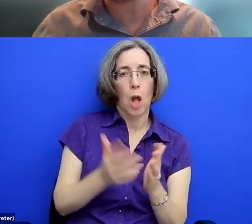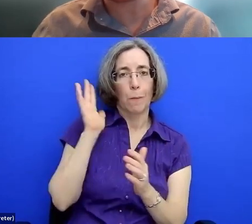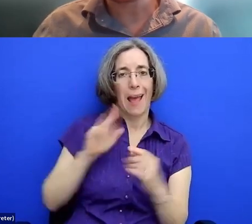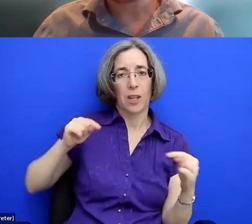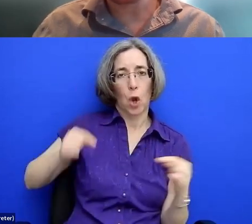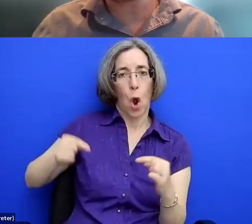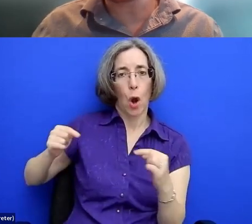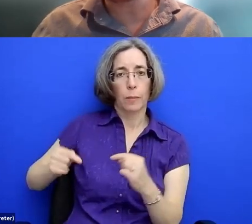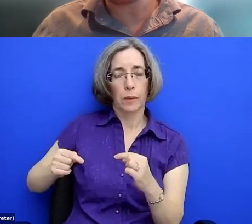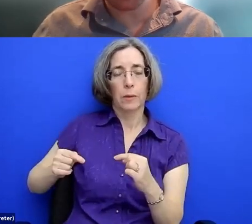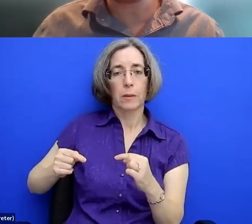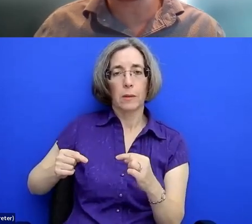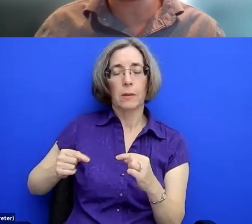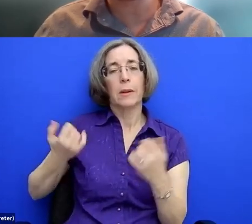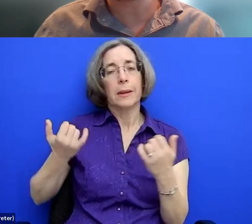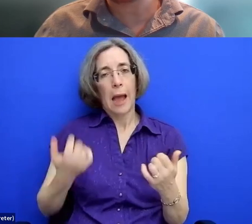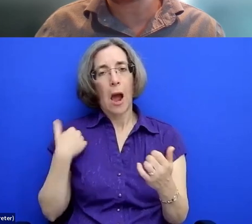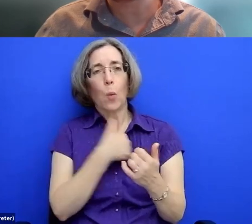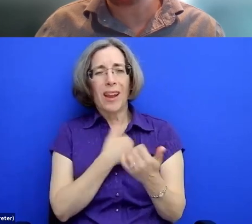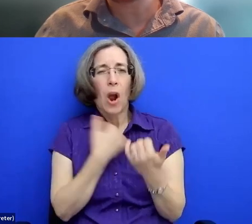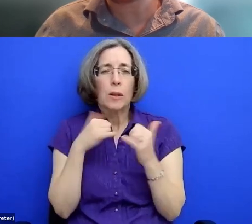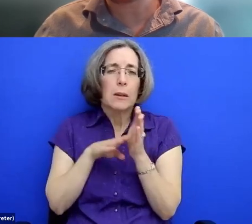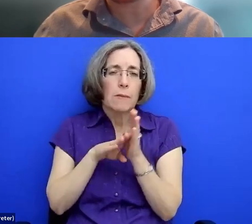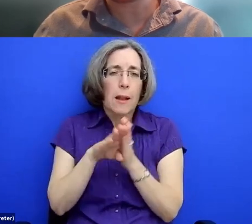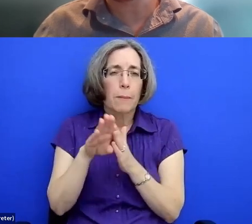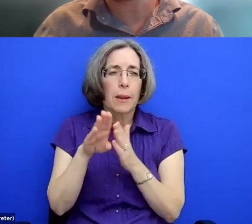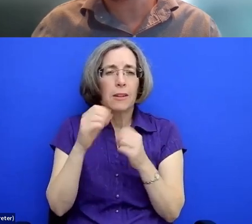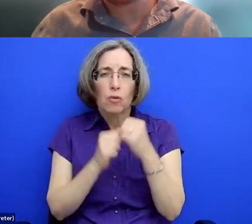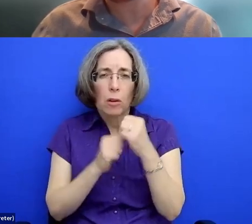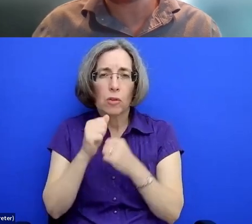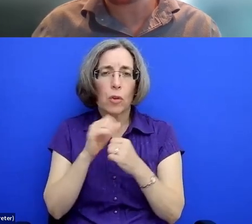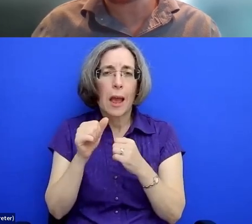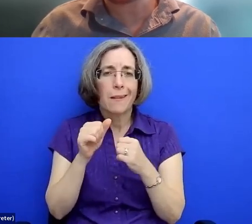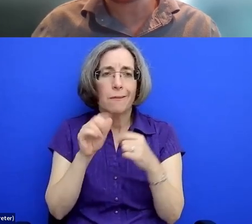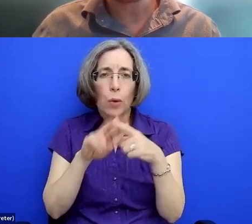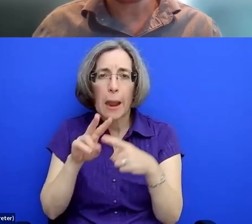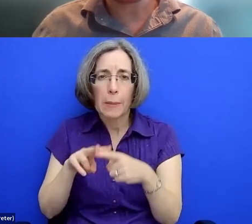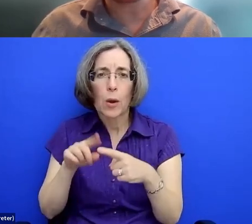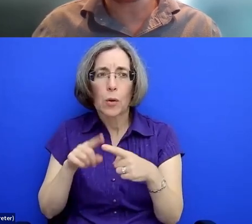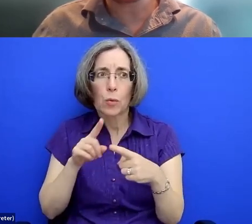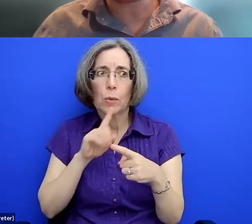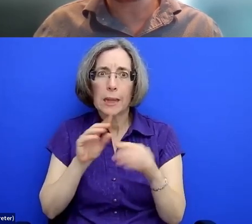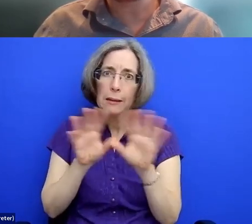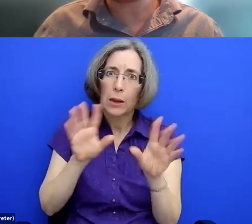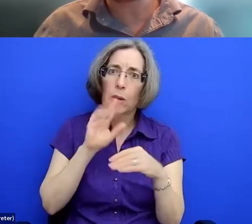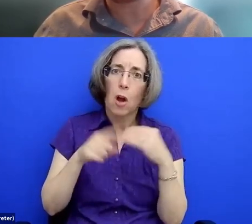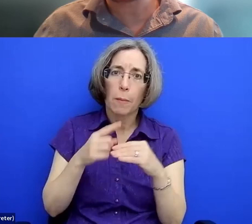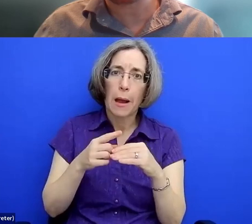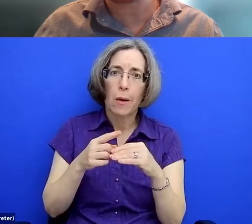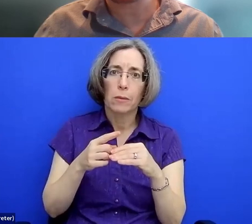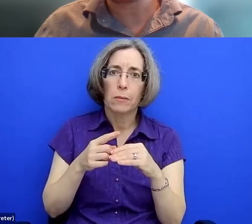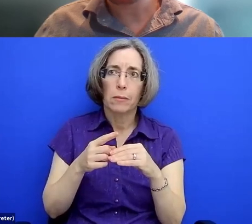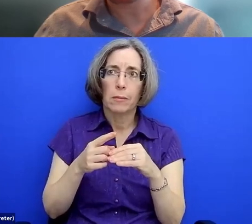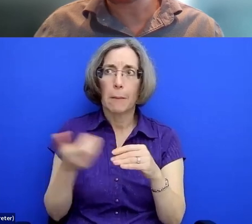architecture and the vocabulary to really have nuanced conversations about past and present, and, you know,